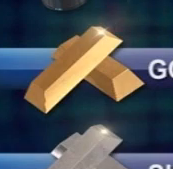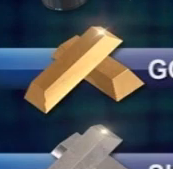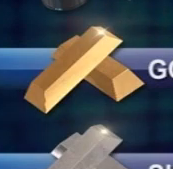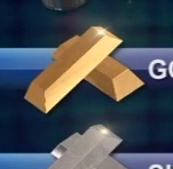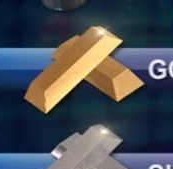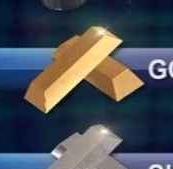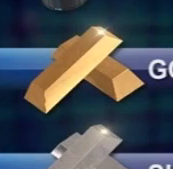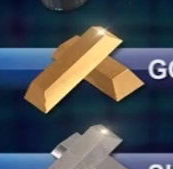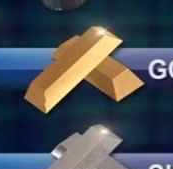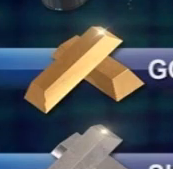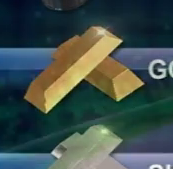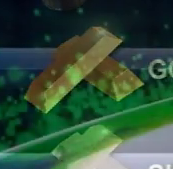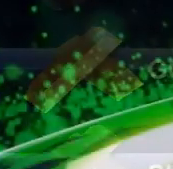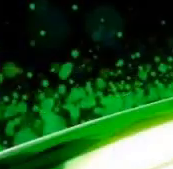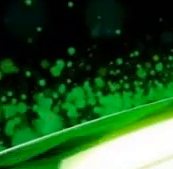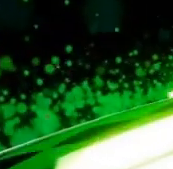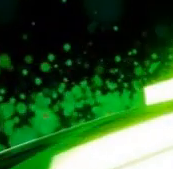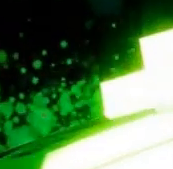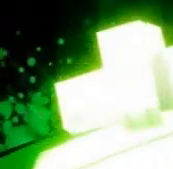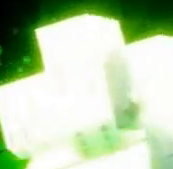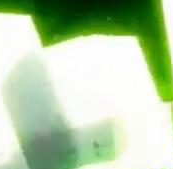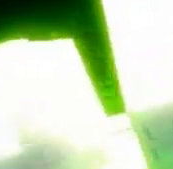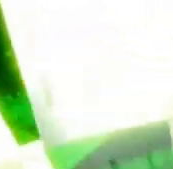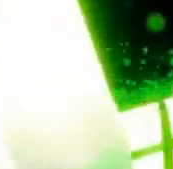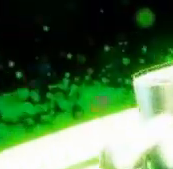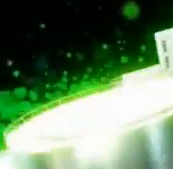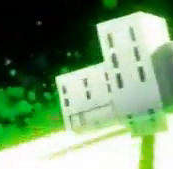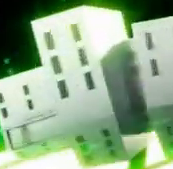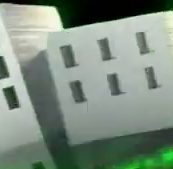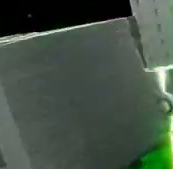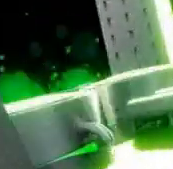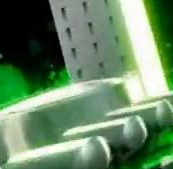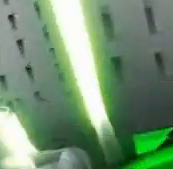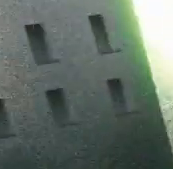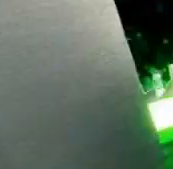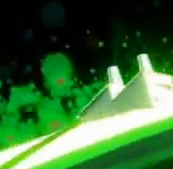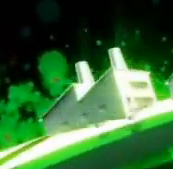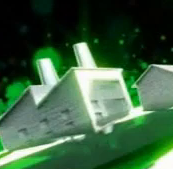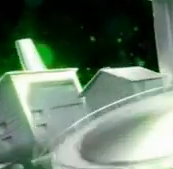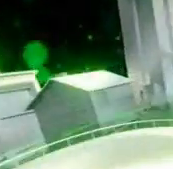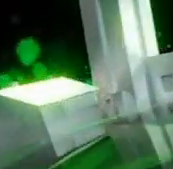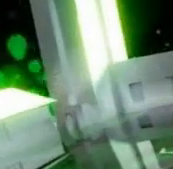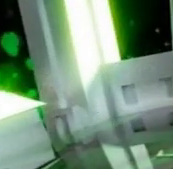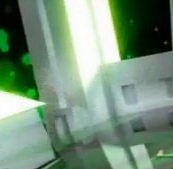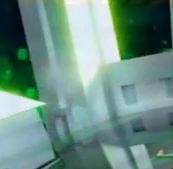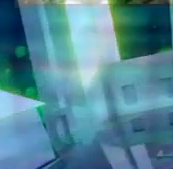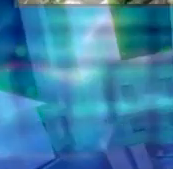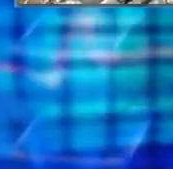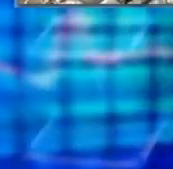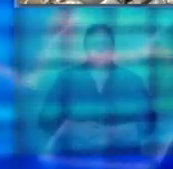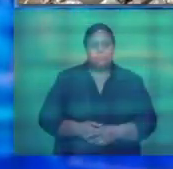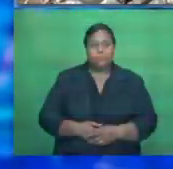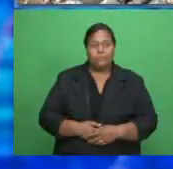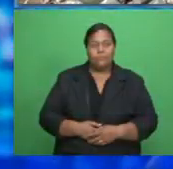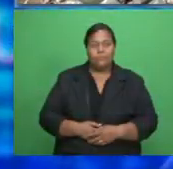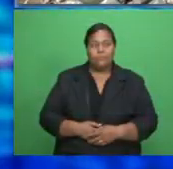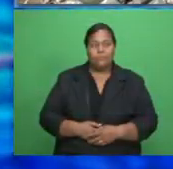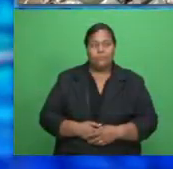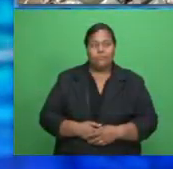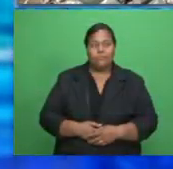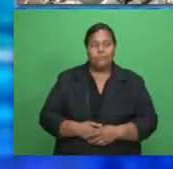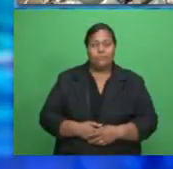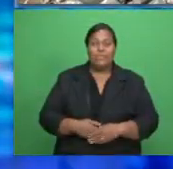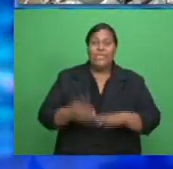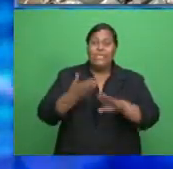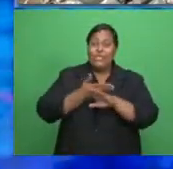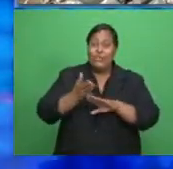at $19.29 per ounce. A new hybrid